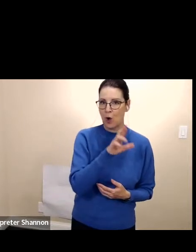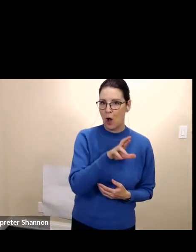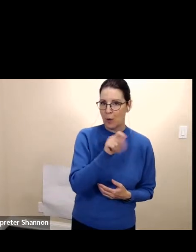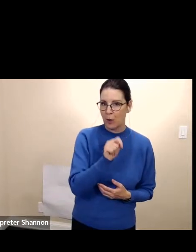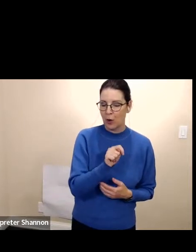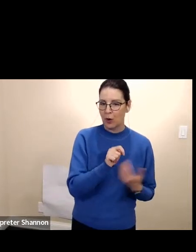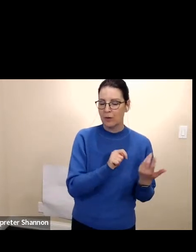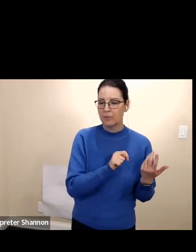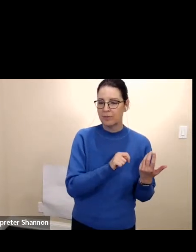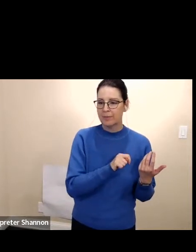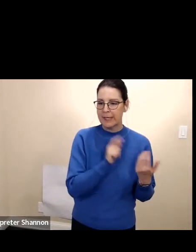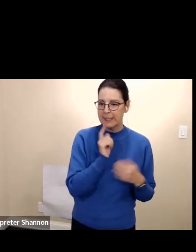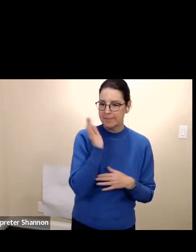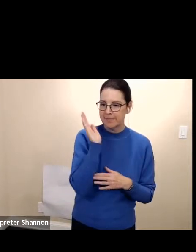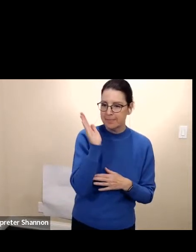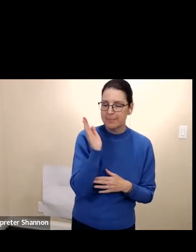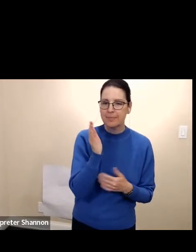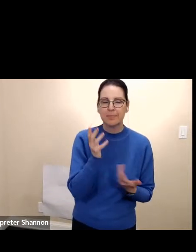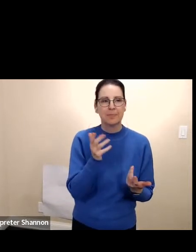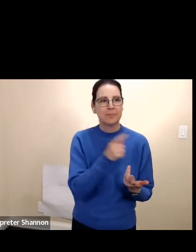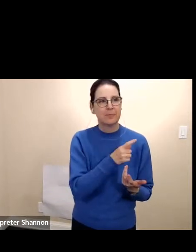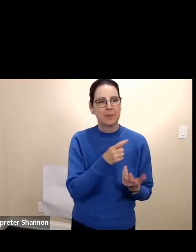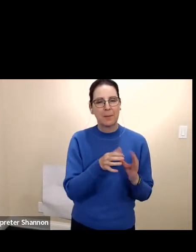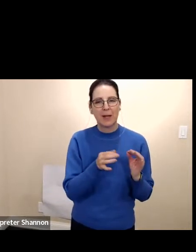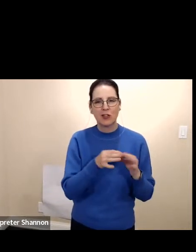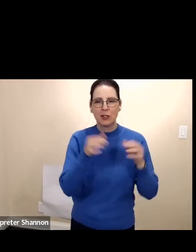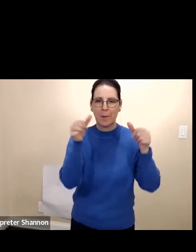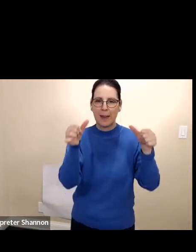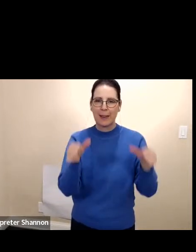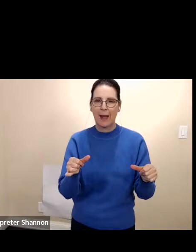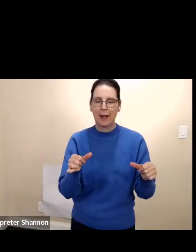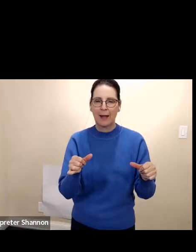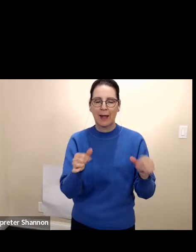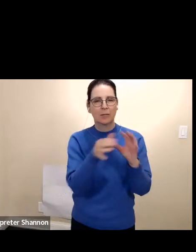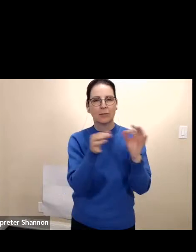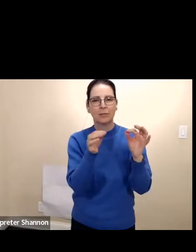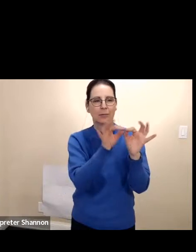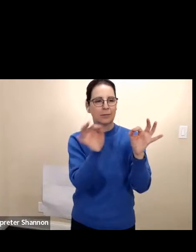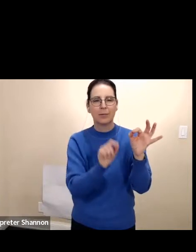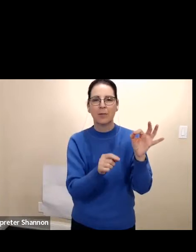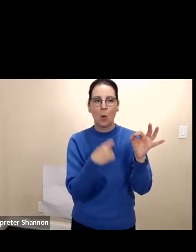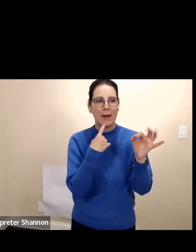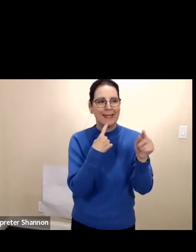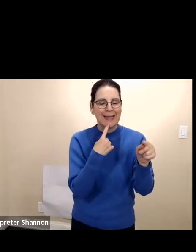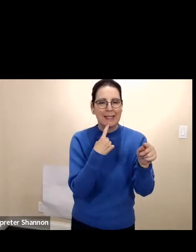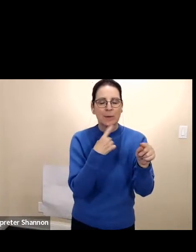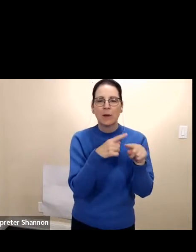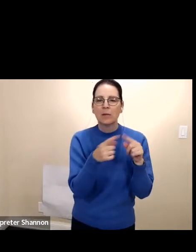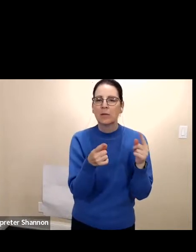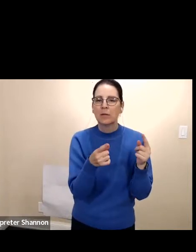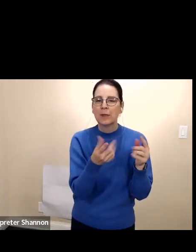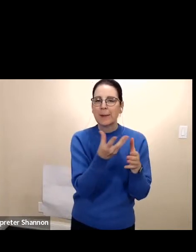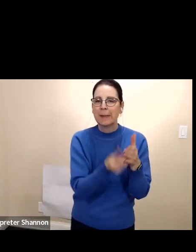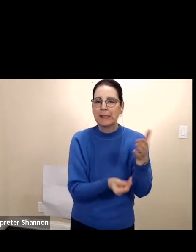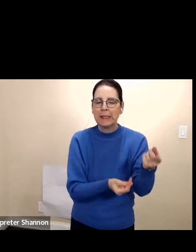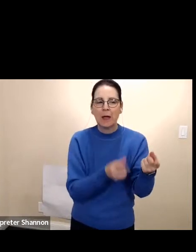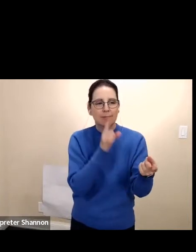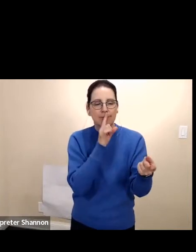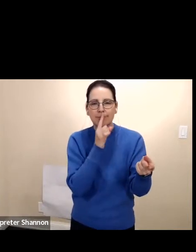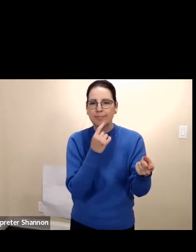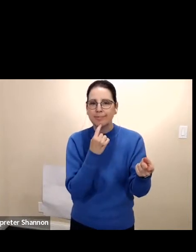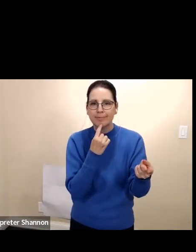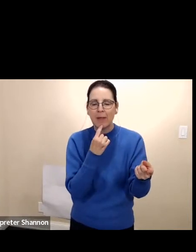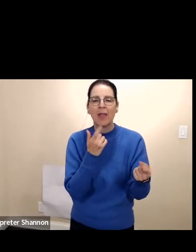about what is said on that plaque and also what is and what's missing from it and I really think that is part of Jeff